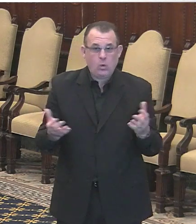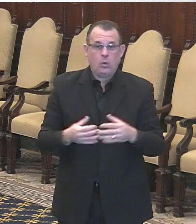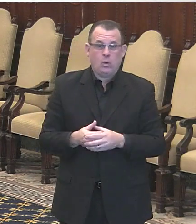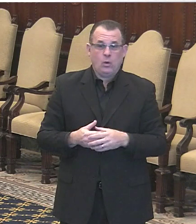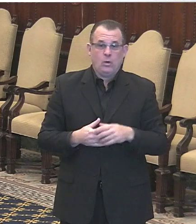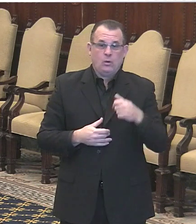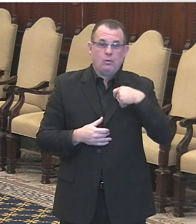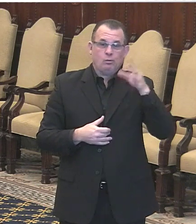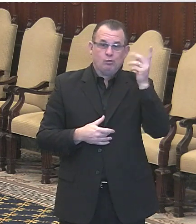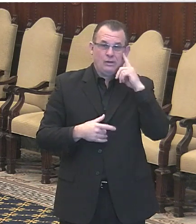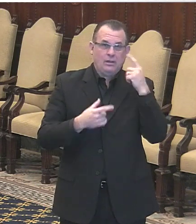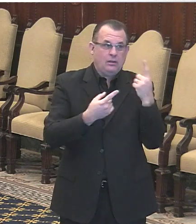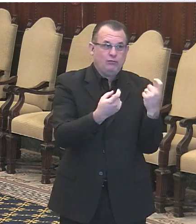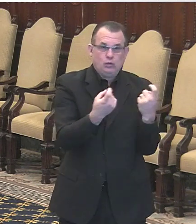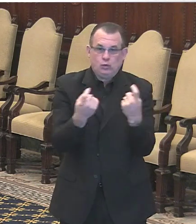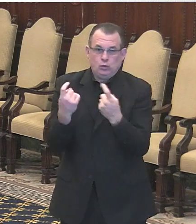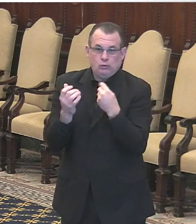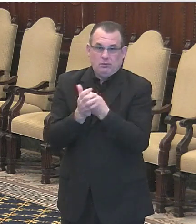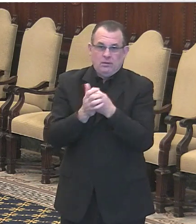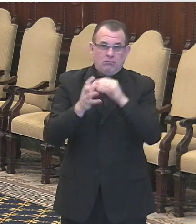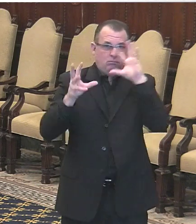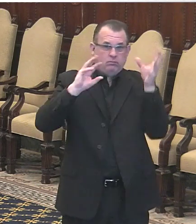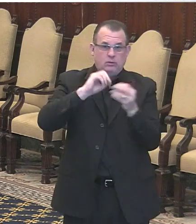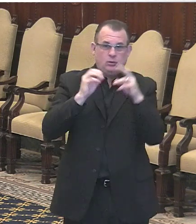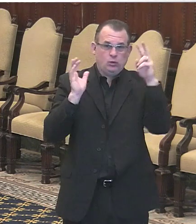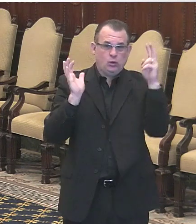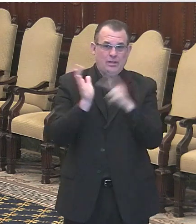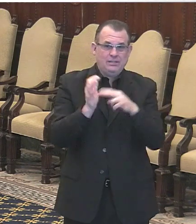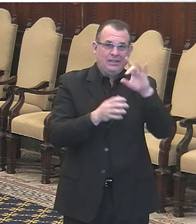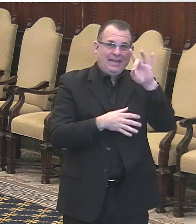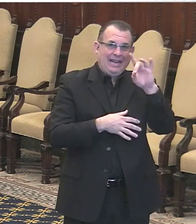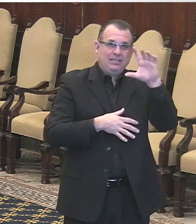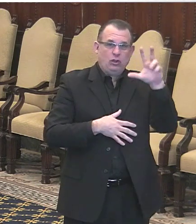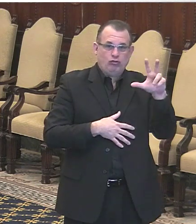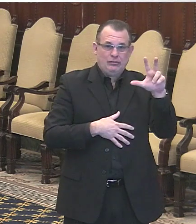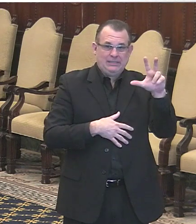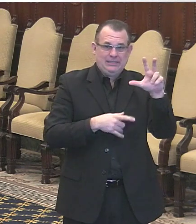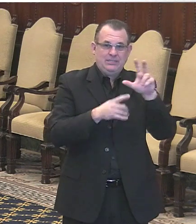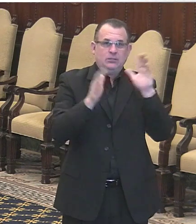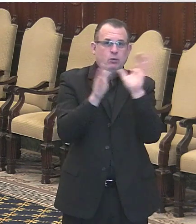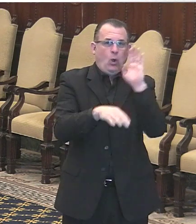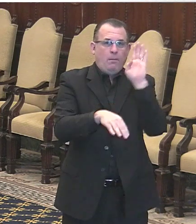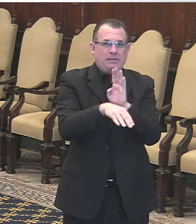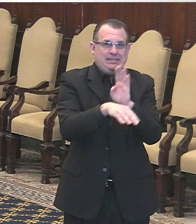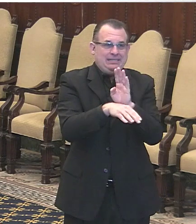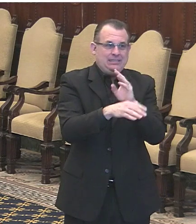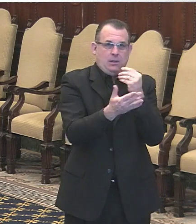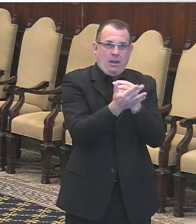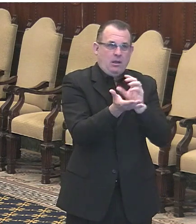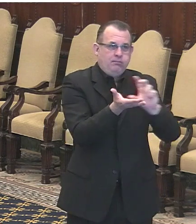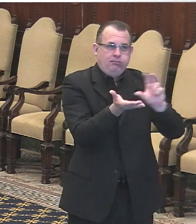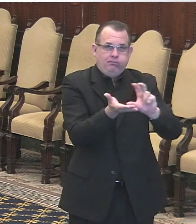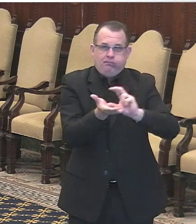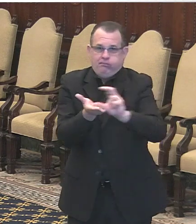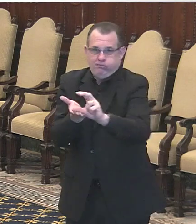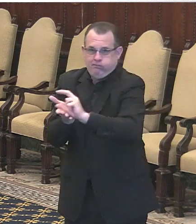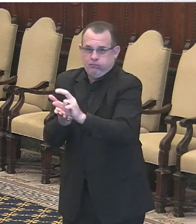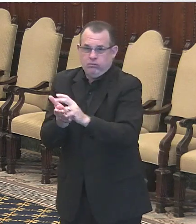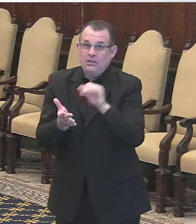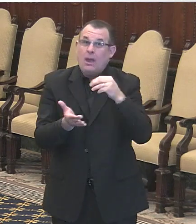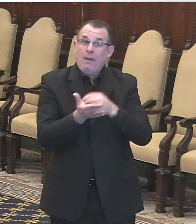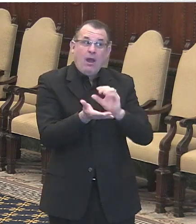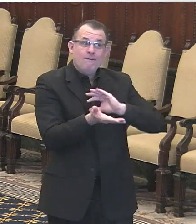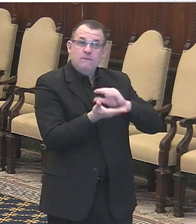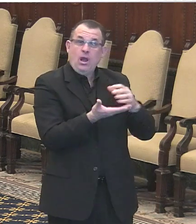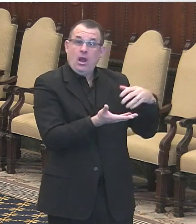awarded to a total of 2,083 Philadelphia small businesses. Because of the Small Business Relief Fund, $13.3